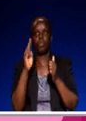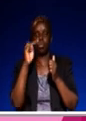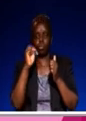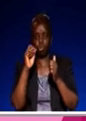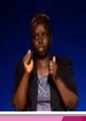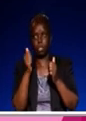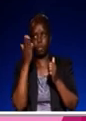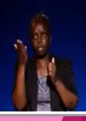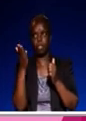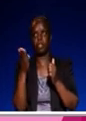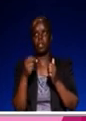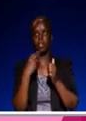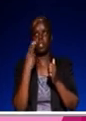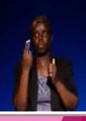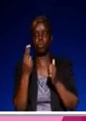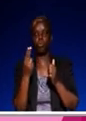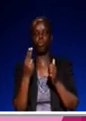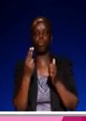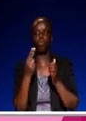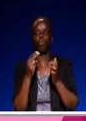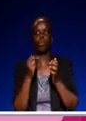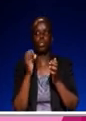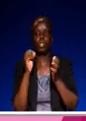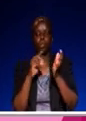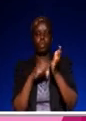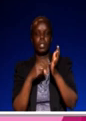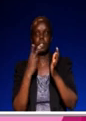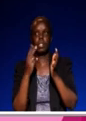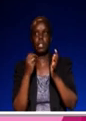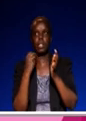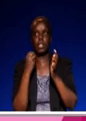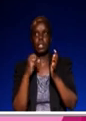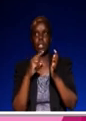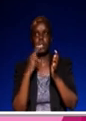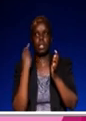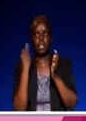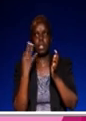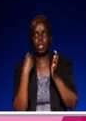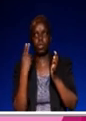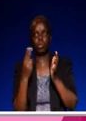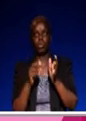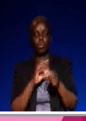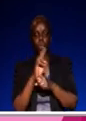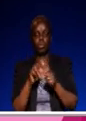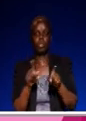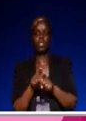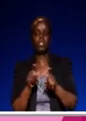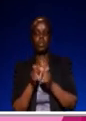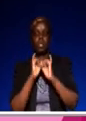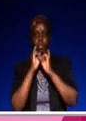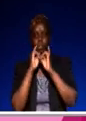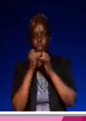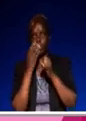0.32 grams of oxygen. Then you are supposed to use that information to calculate